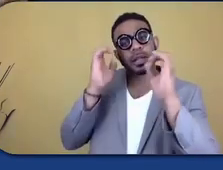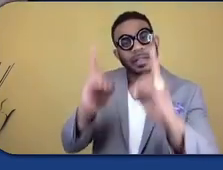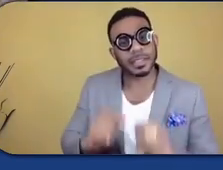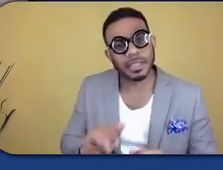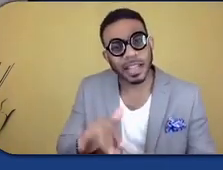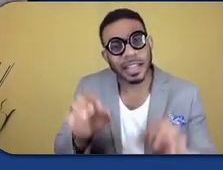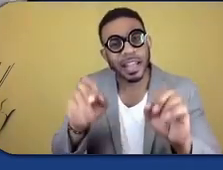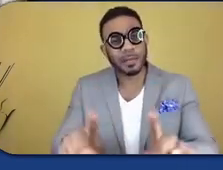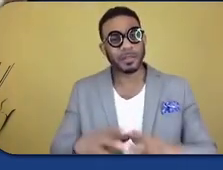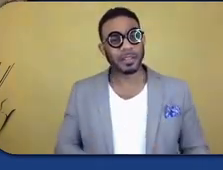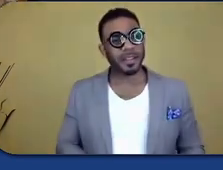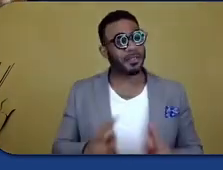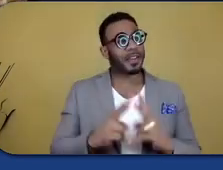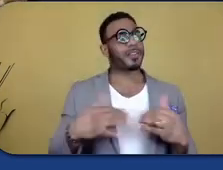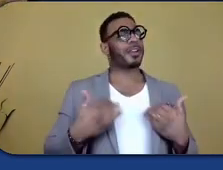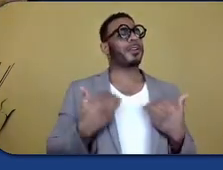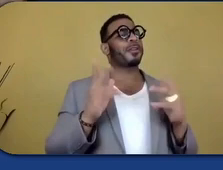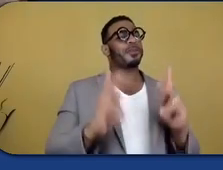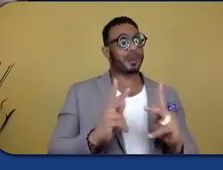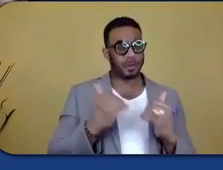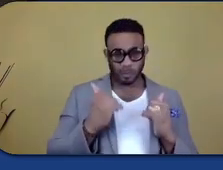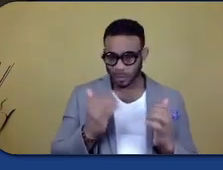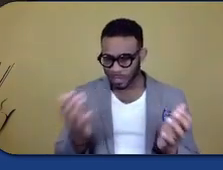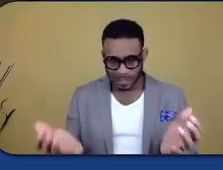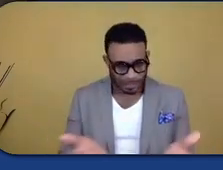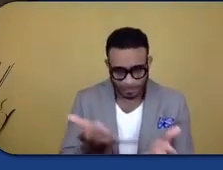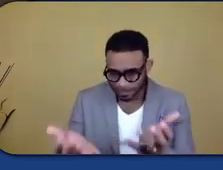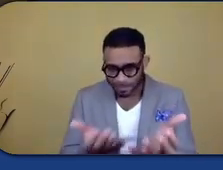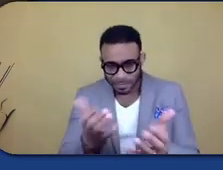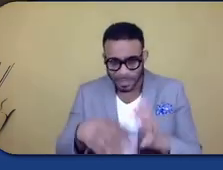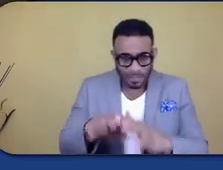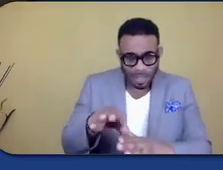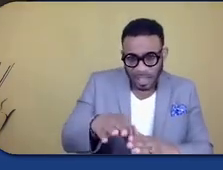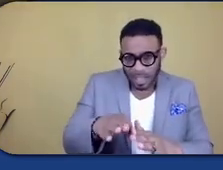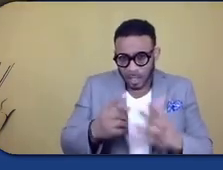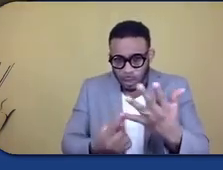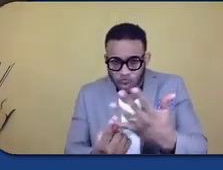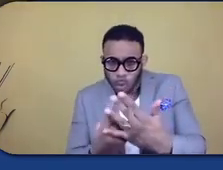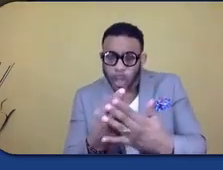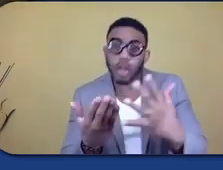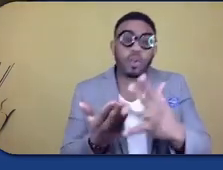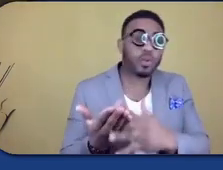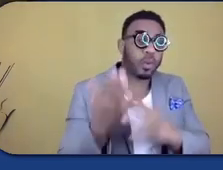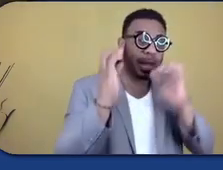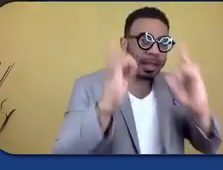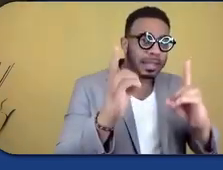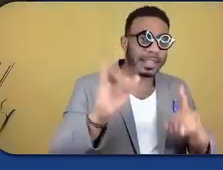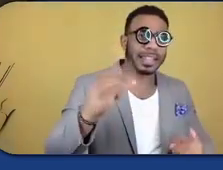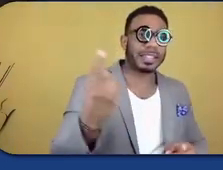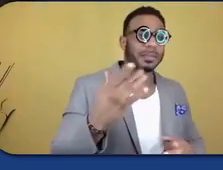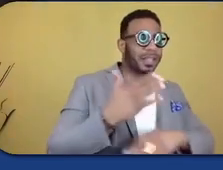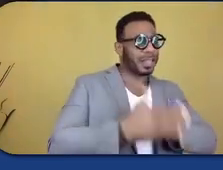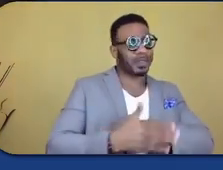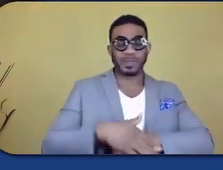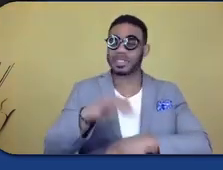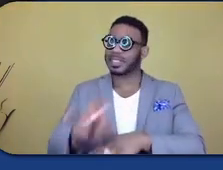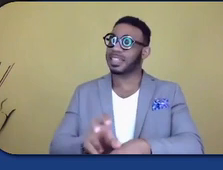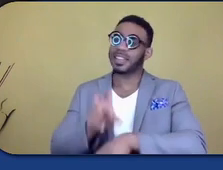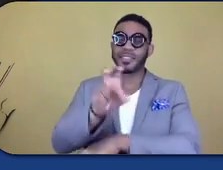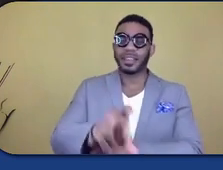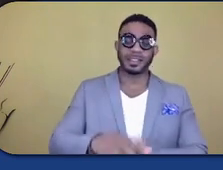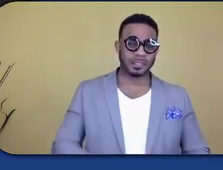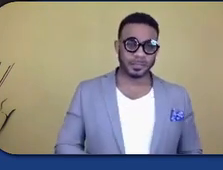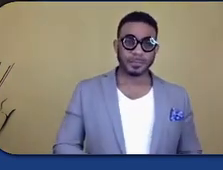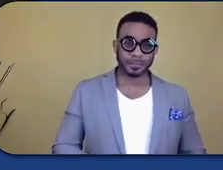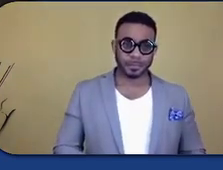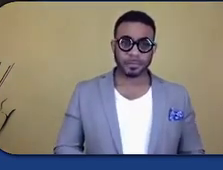very, very young people to try to further their education is something that can't be done by everybody else. You know, a person like Jörg